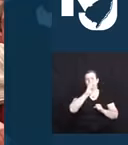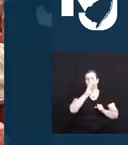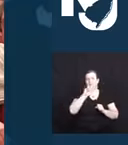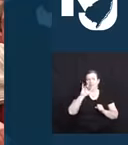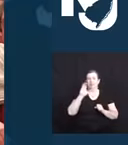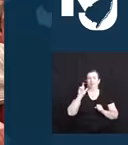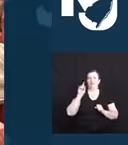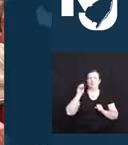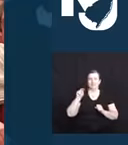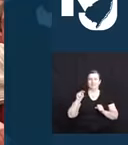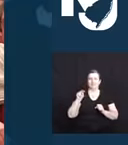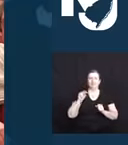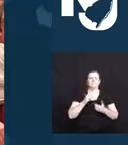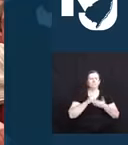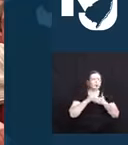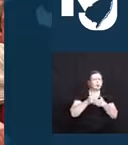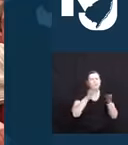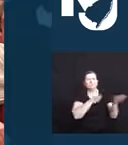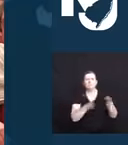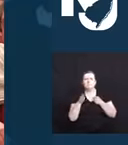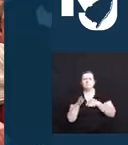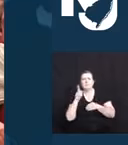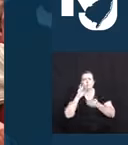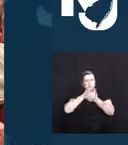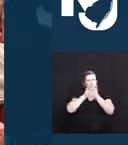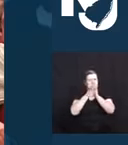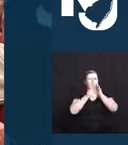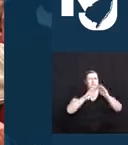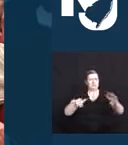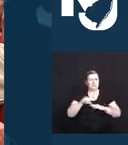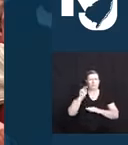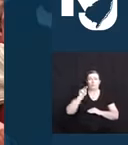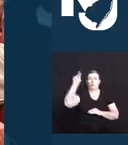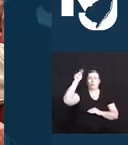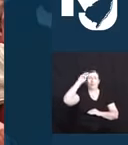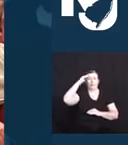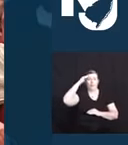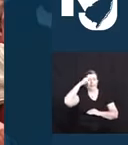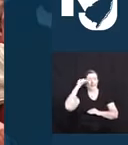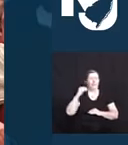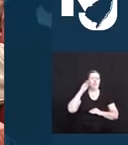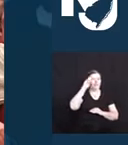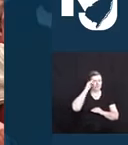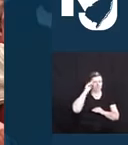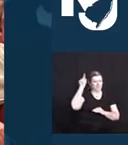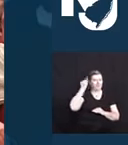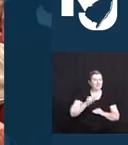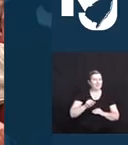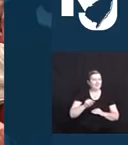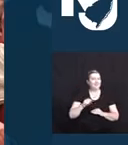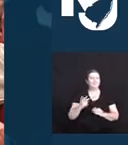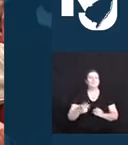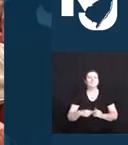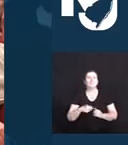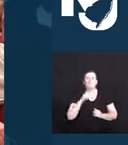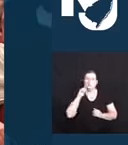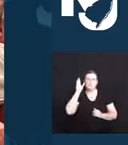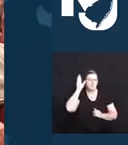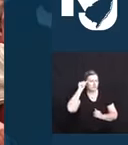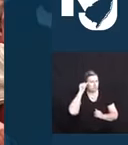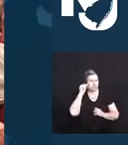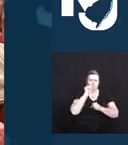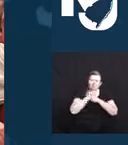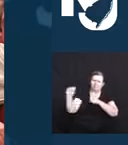in Northern Ireland. She didn't suffer fools, and she was driven and determined in her work. And for all of us